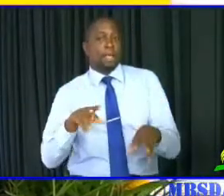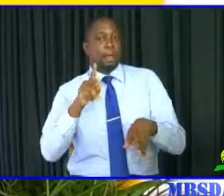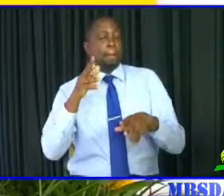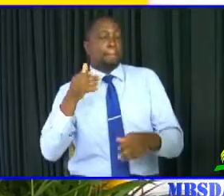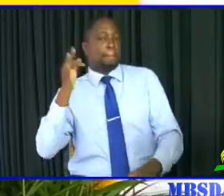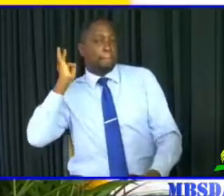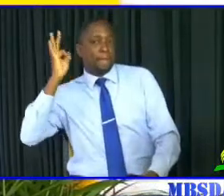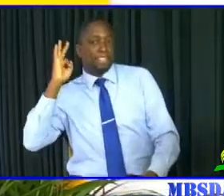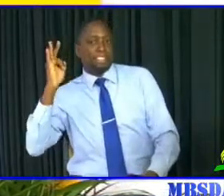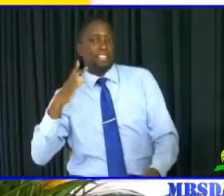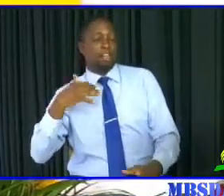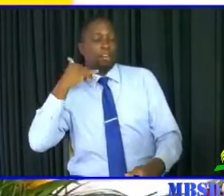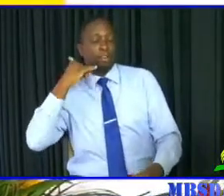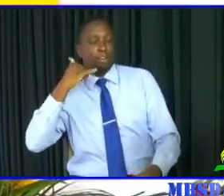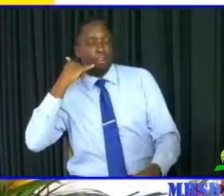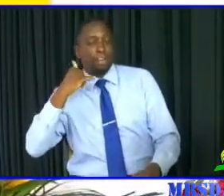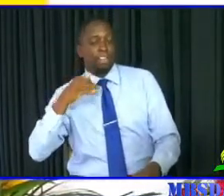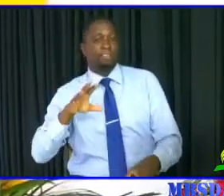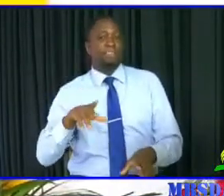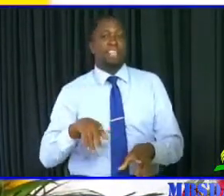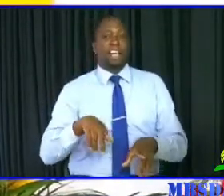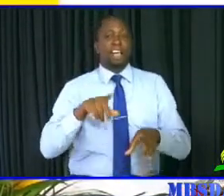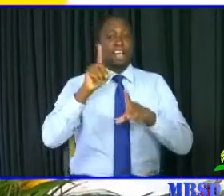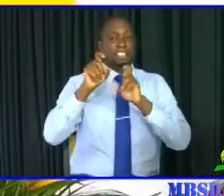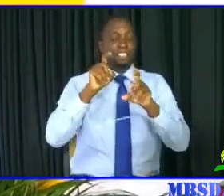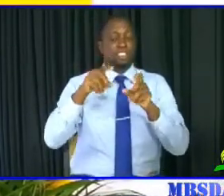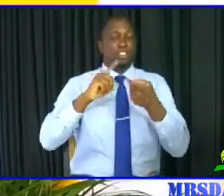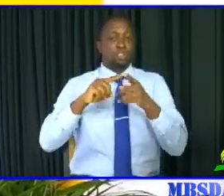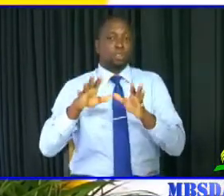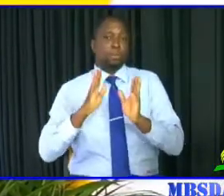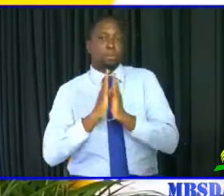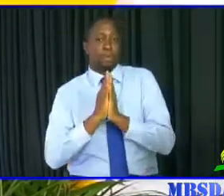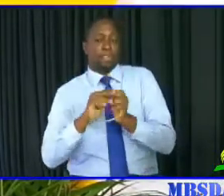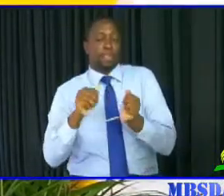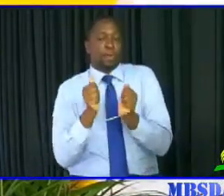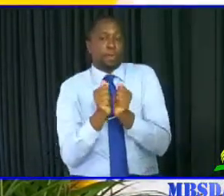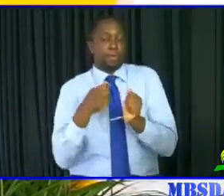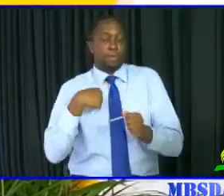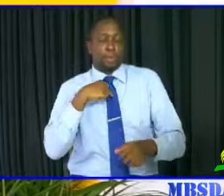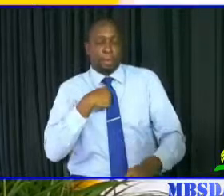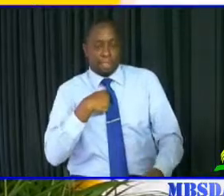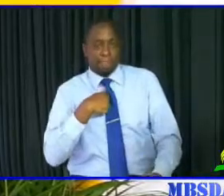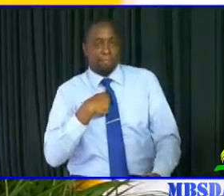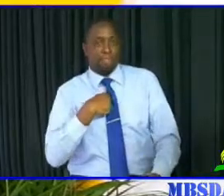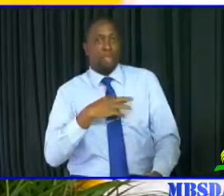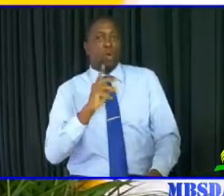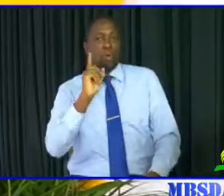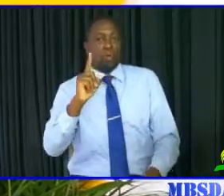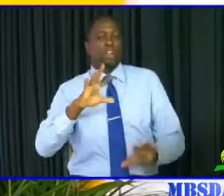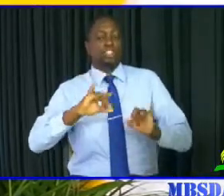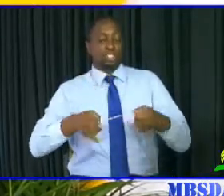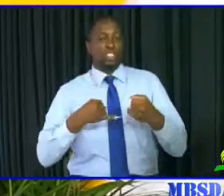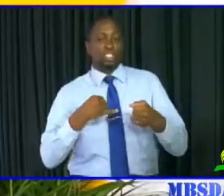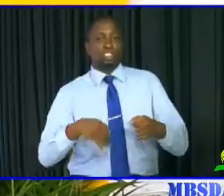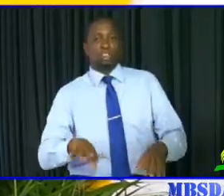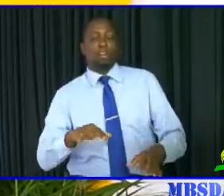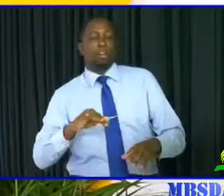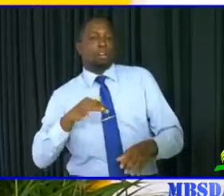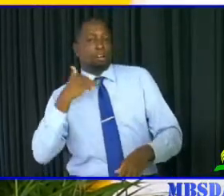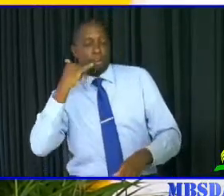with me and encourage me. In fact, one called just before I came out to speak with you this